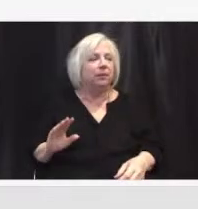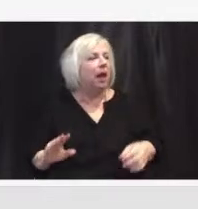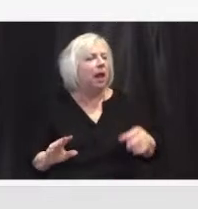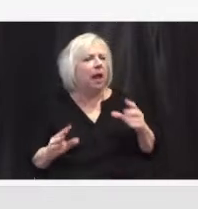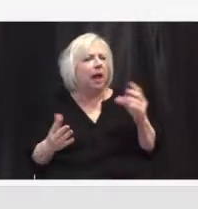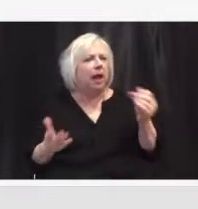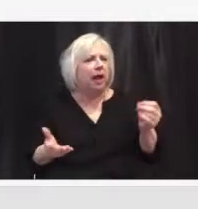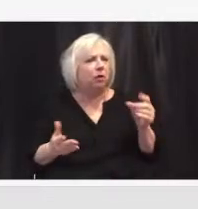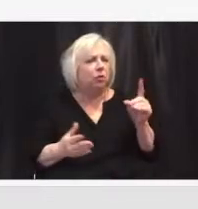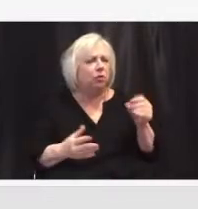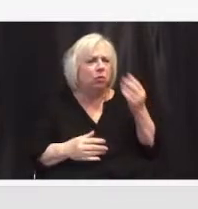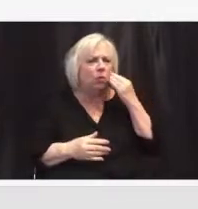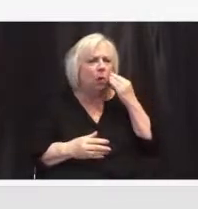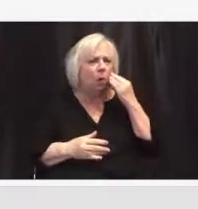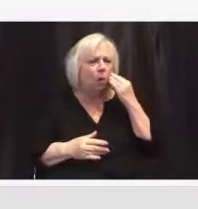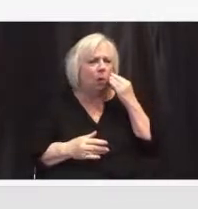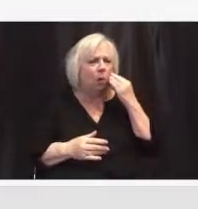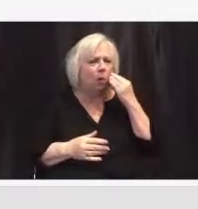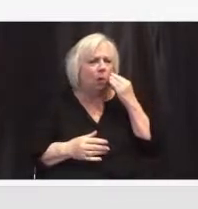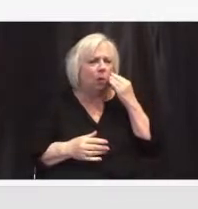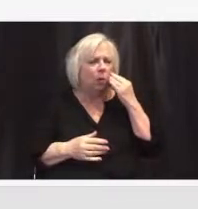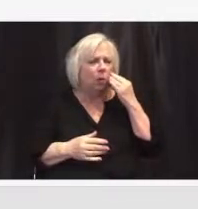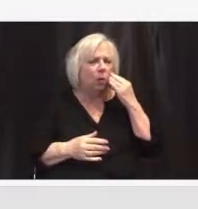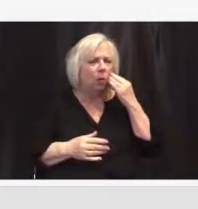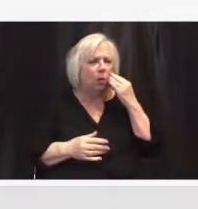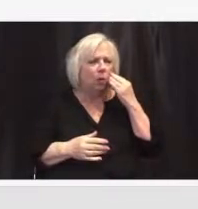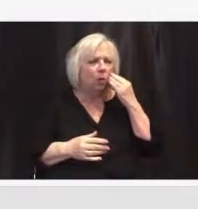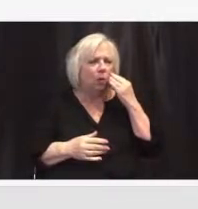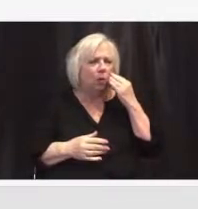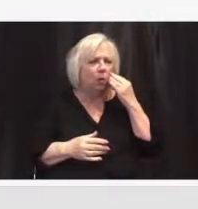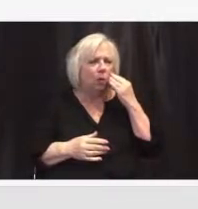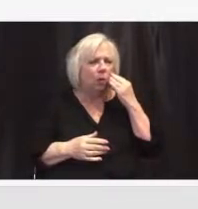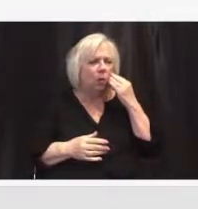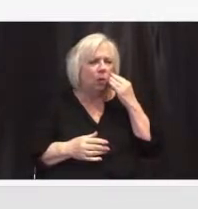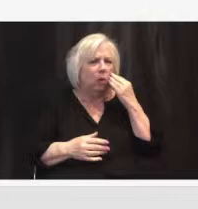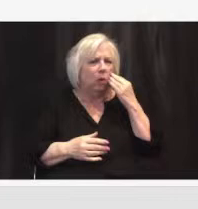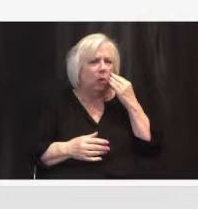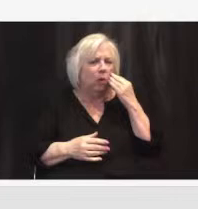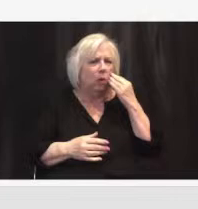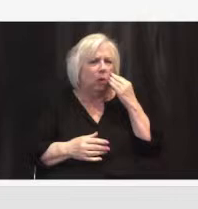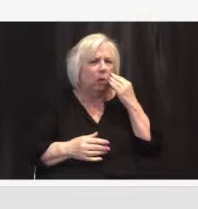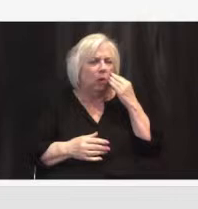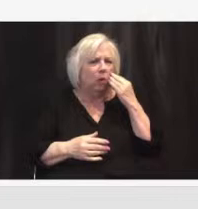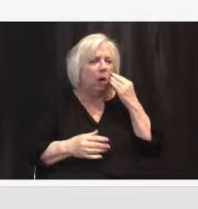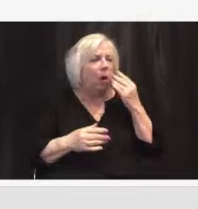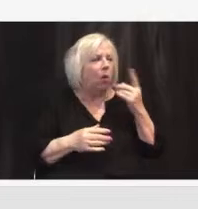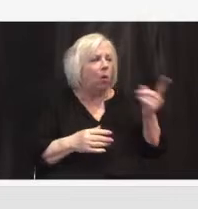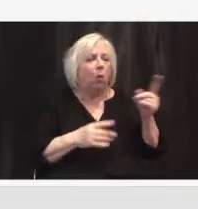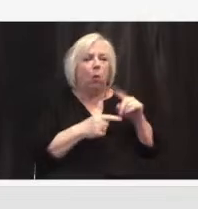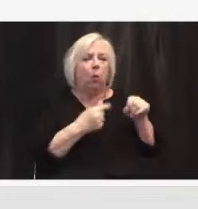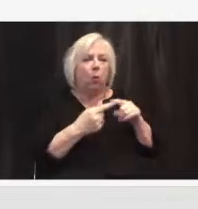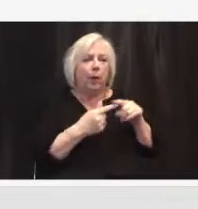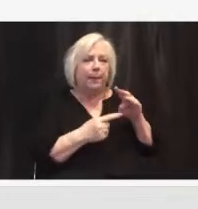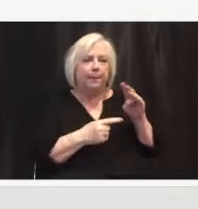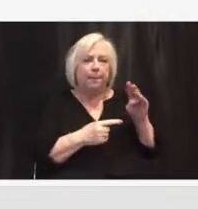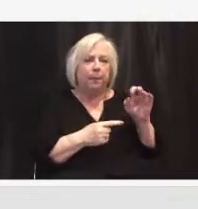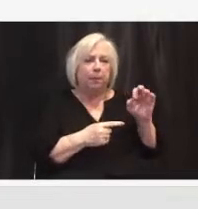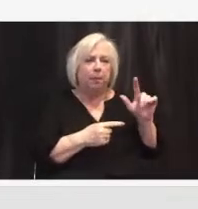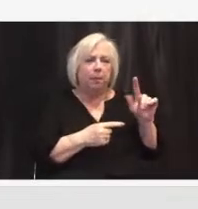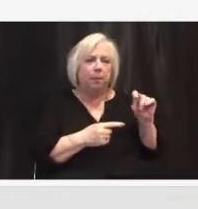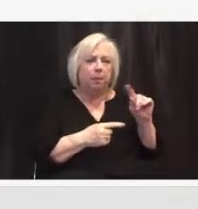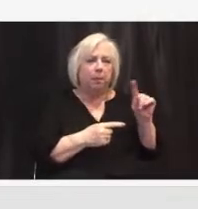And do you know what your neighbors, the Baltzes, are referring to when they talk